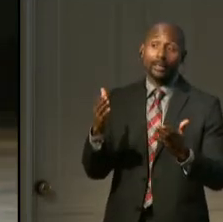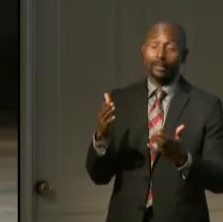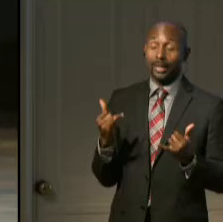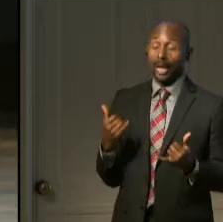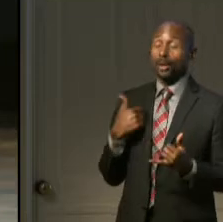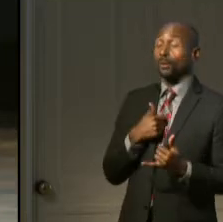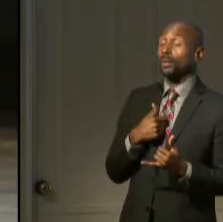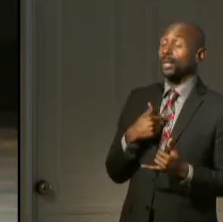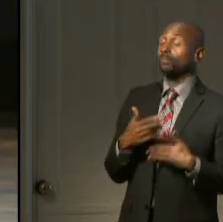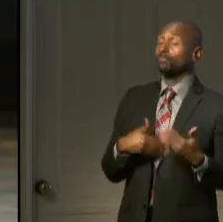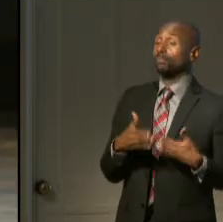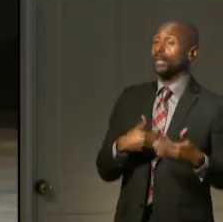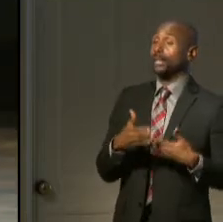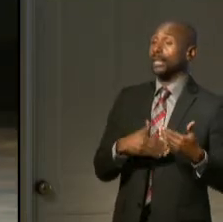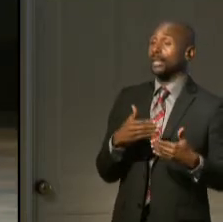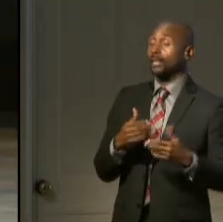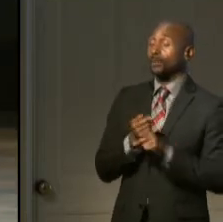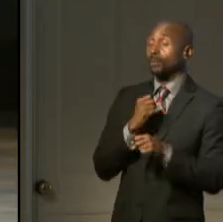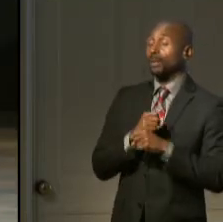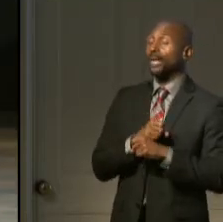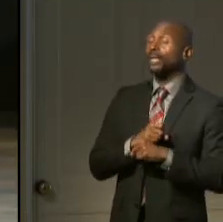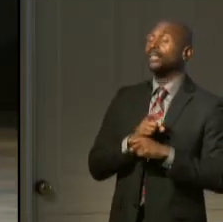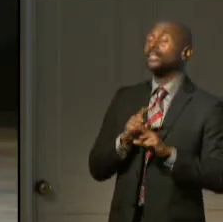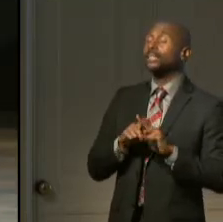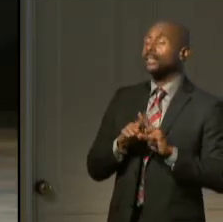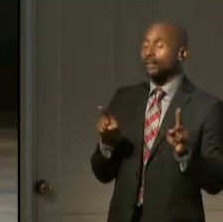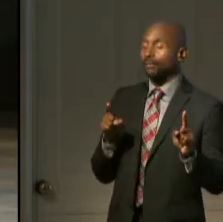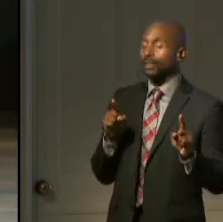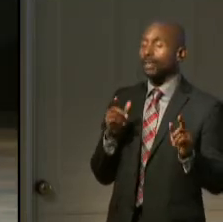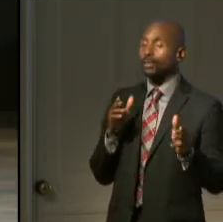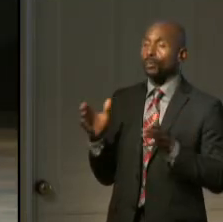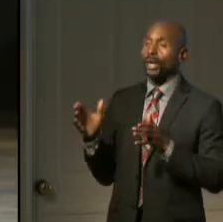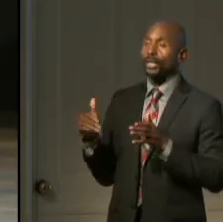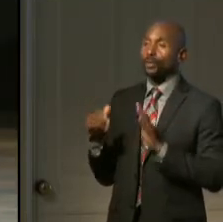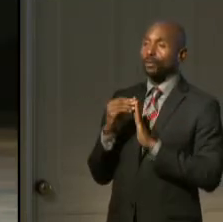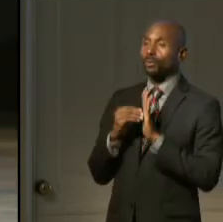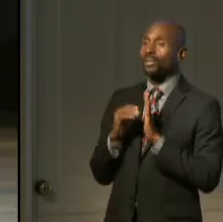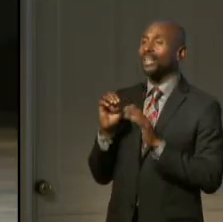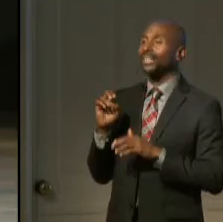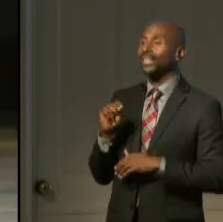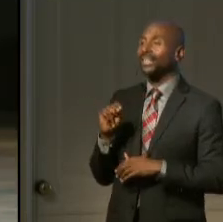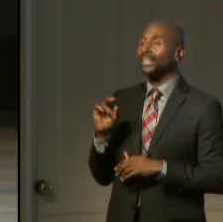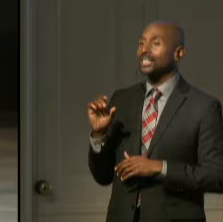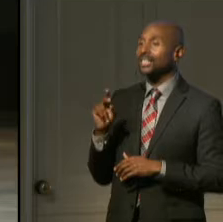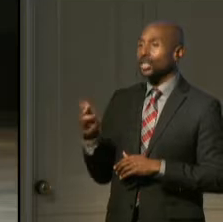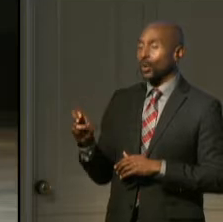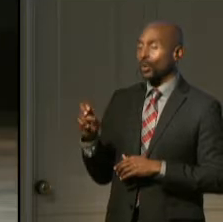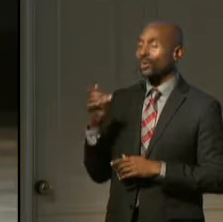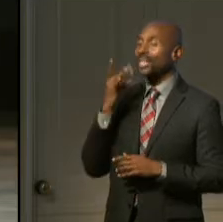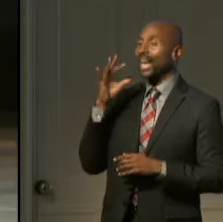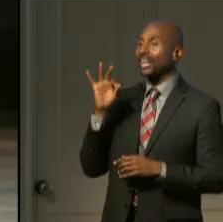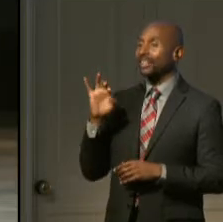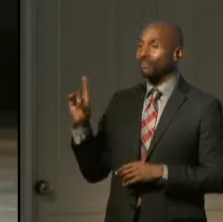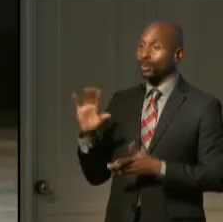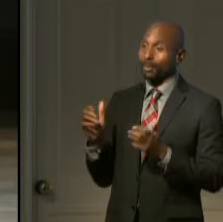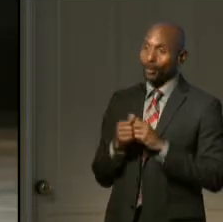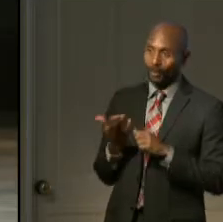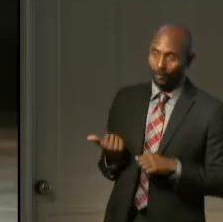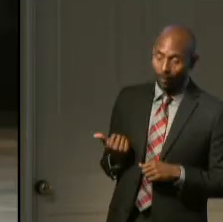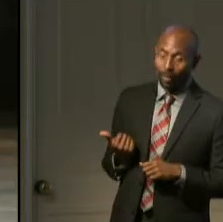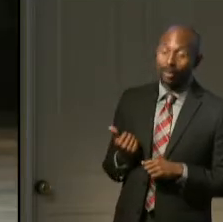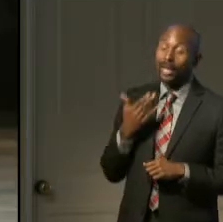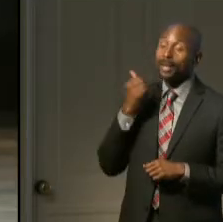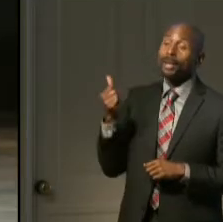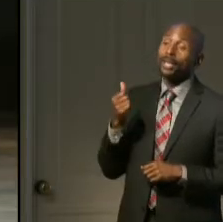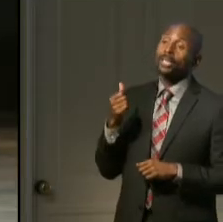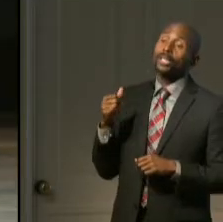of creating a very different way of encoding light fields than how we did it before. That's much better at doing quality